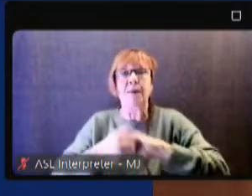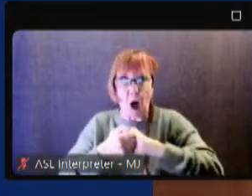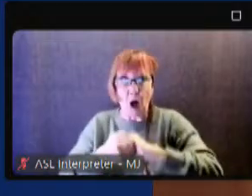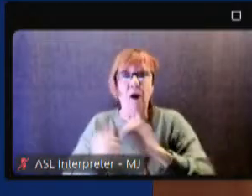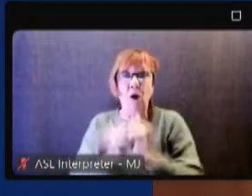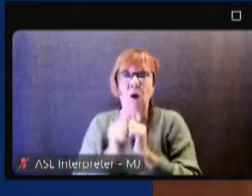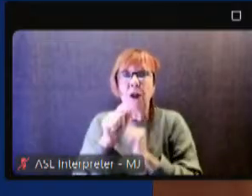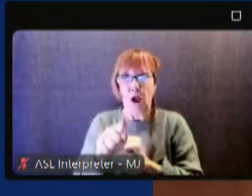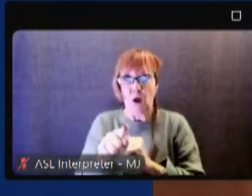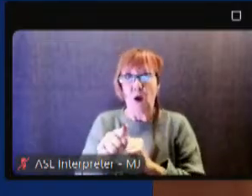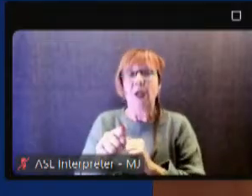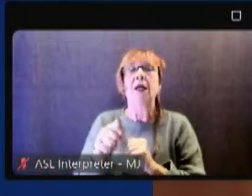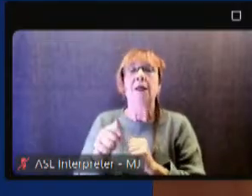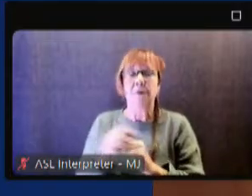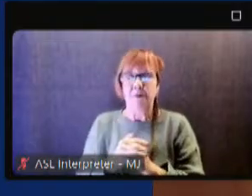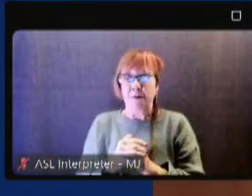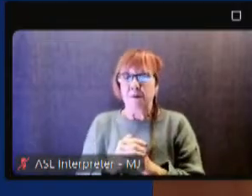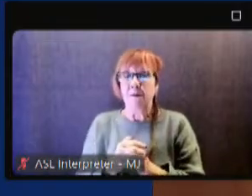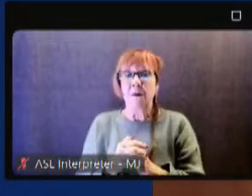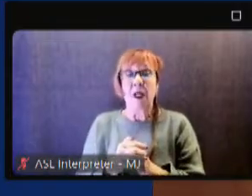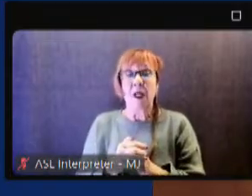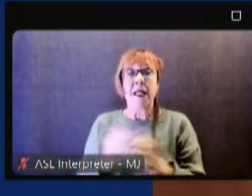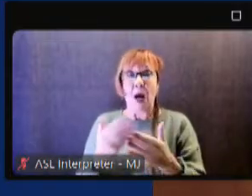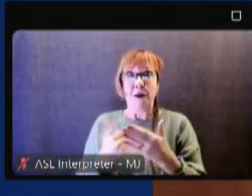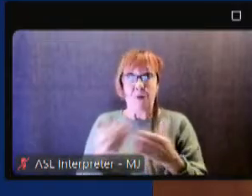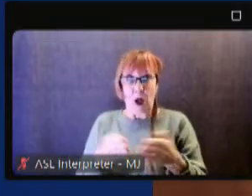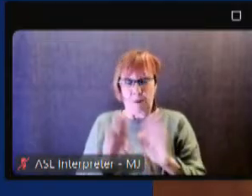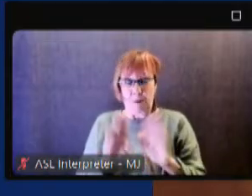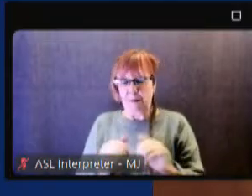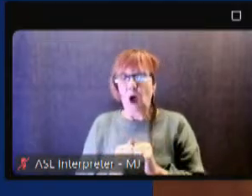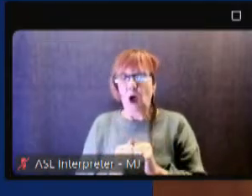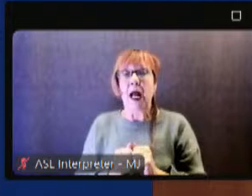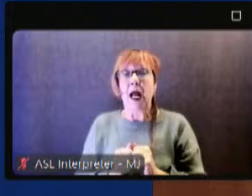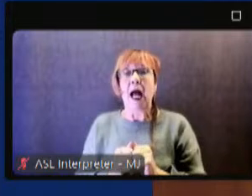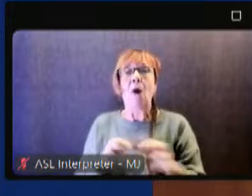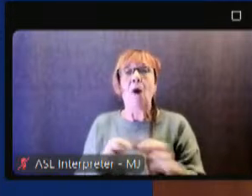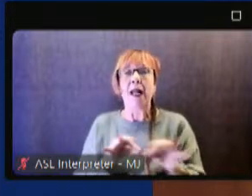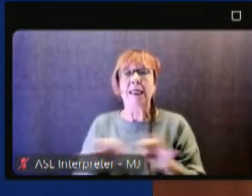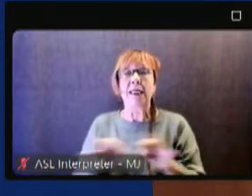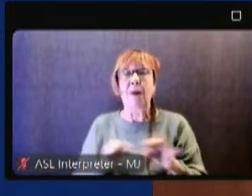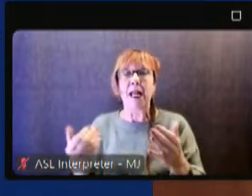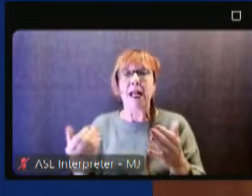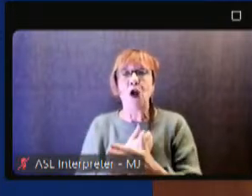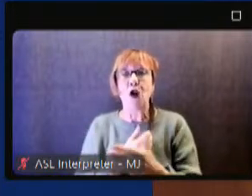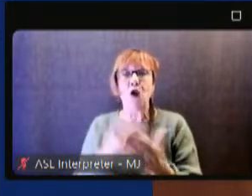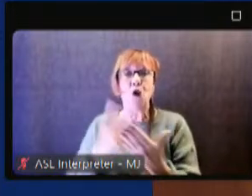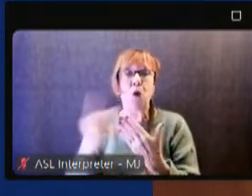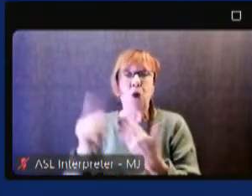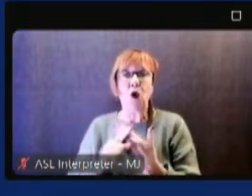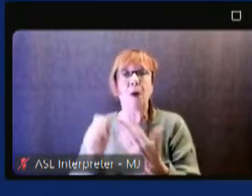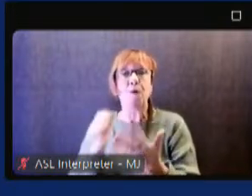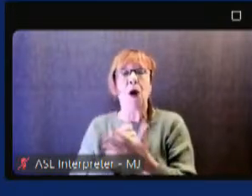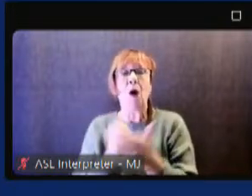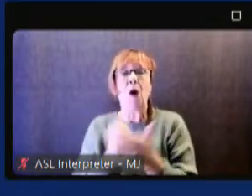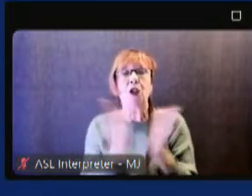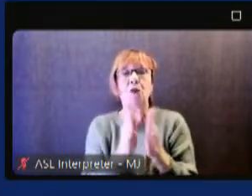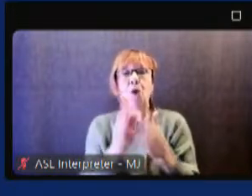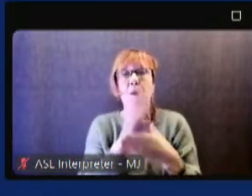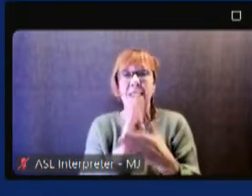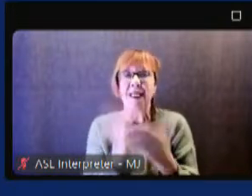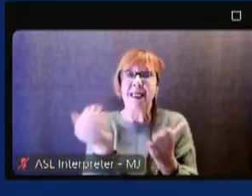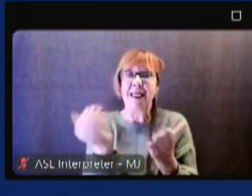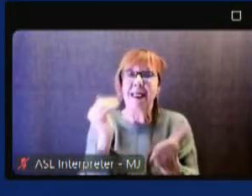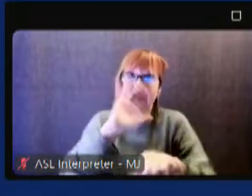Before I close, I want to highlight a new program designed to help small businesses located in Altadena. Tomorrow, we are launching